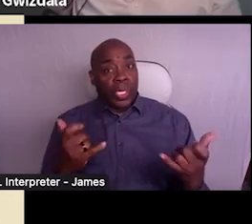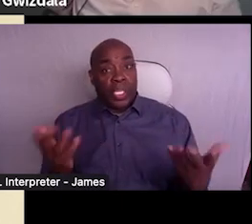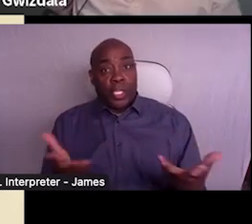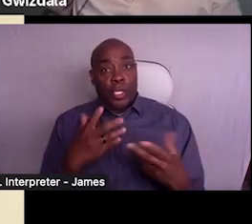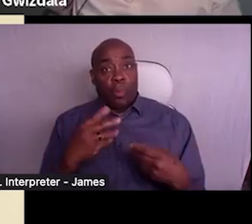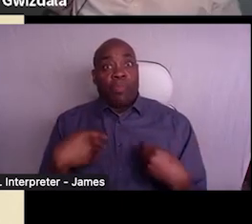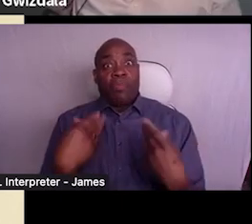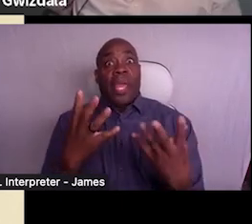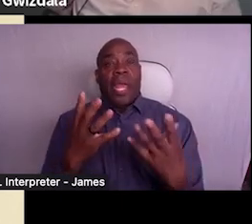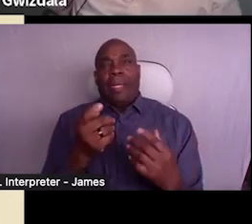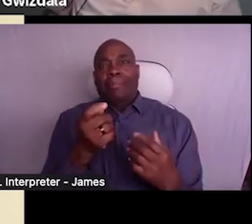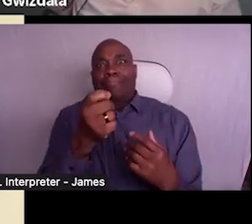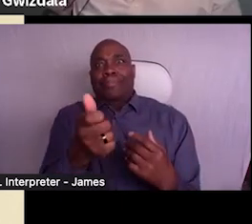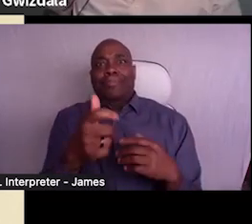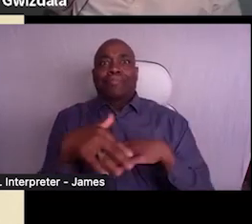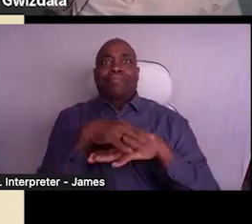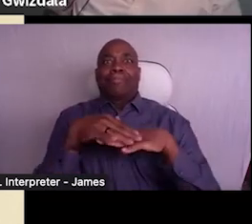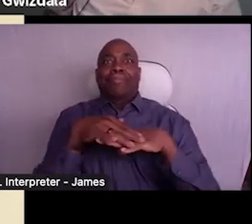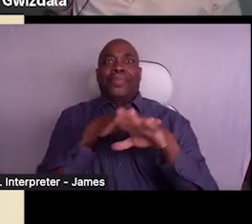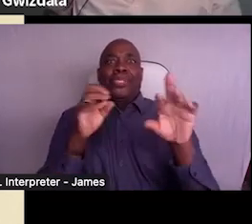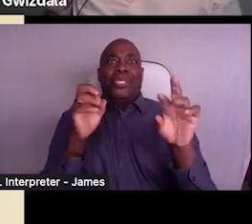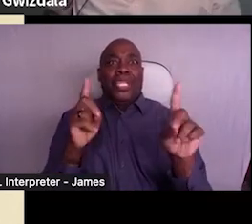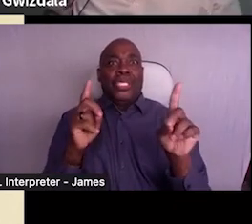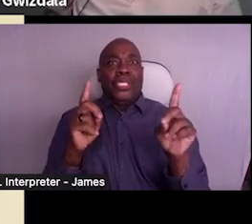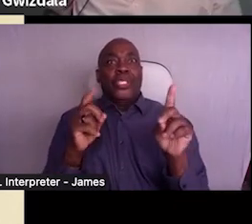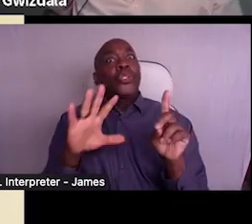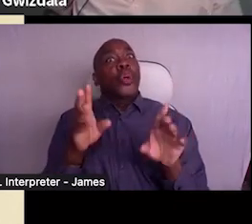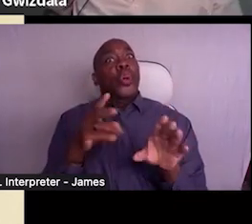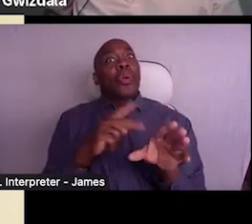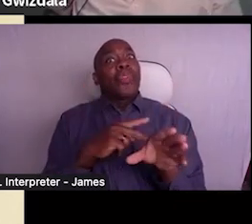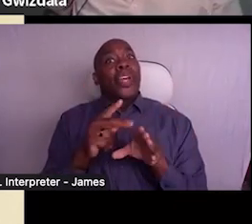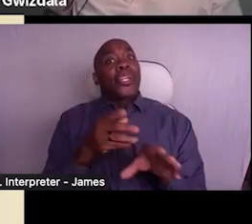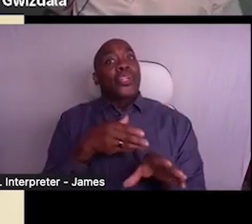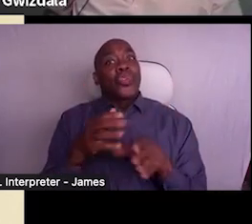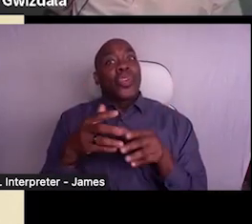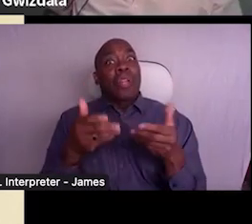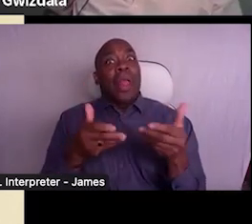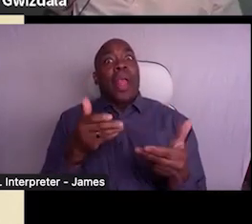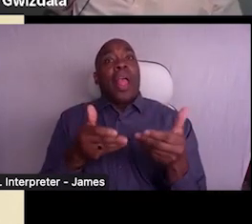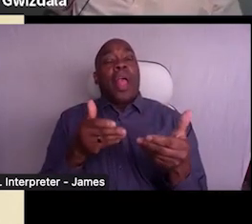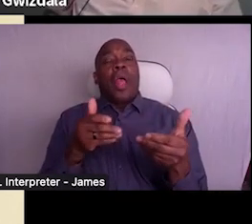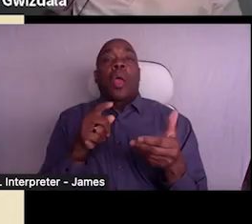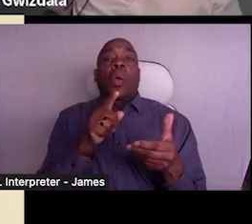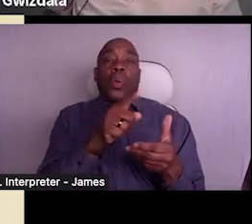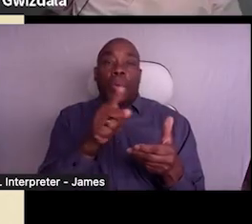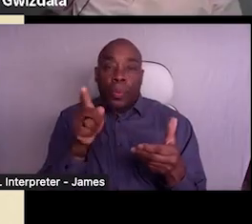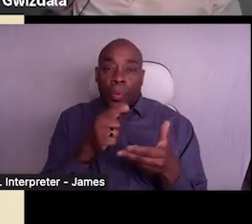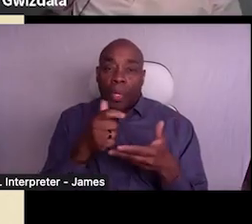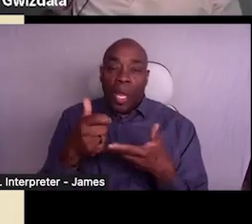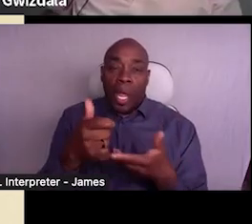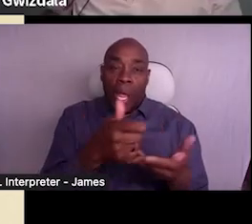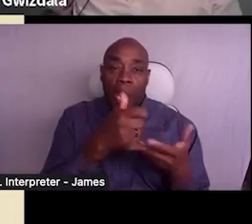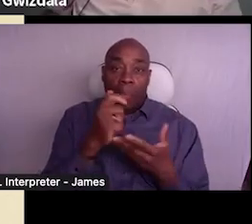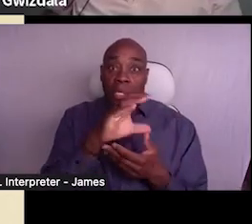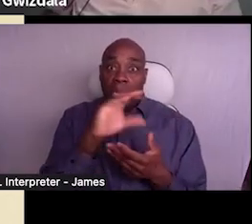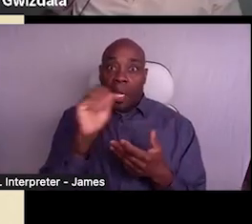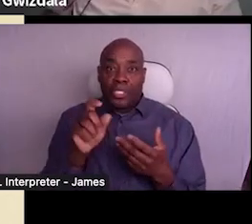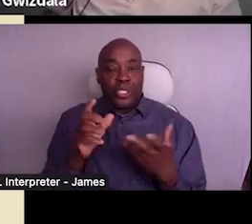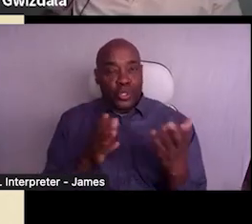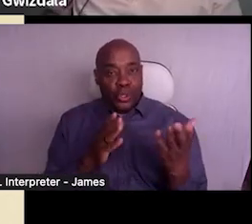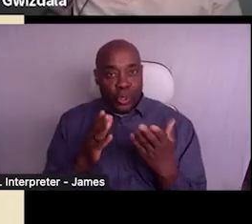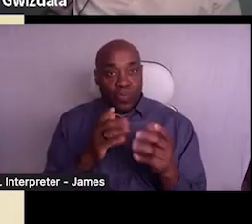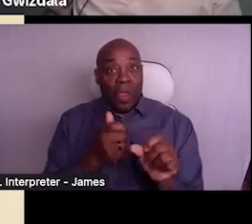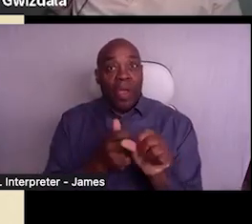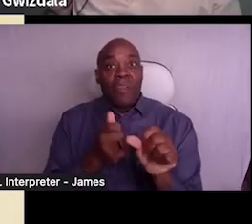hopefully as you move through your professional careers, you can help those companies that you serve avoid the